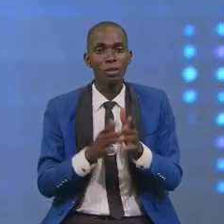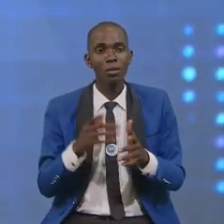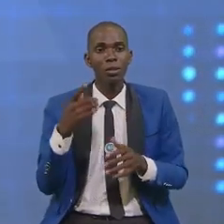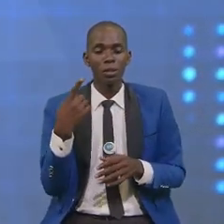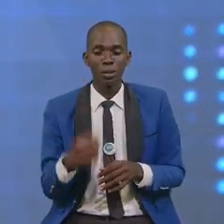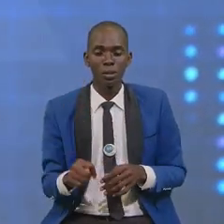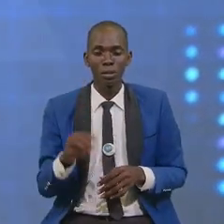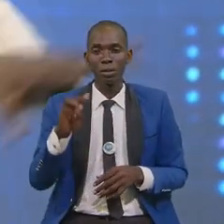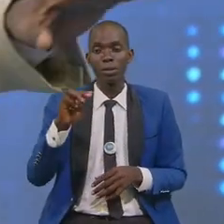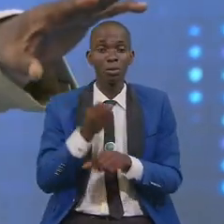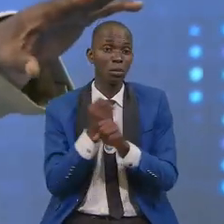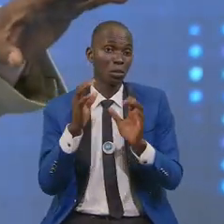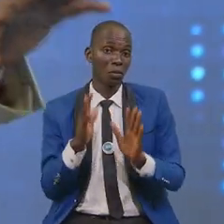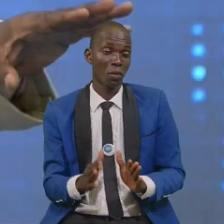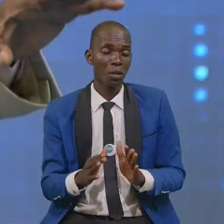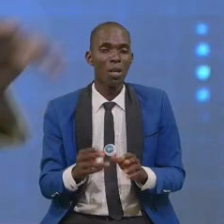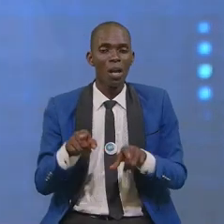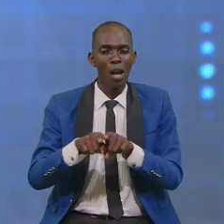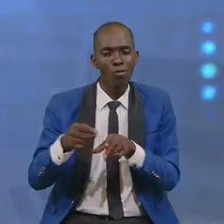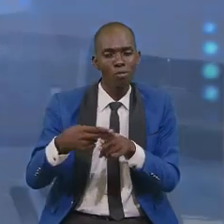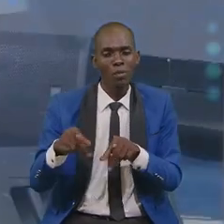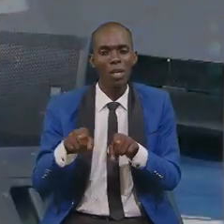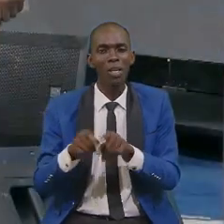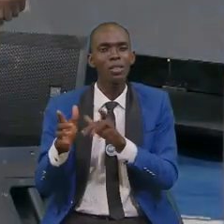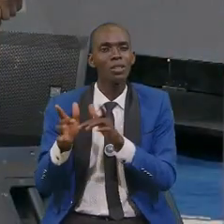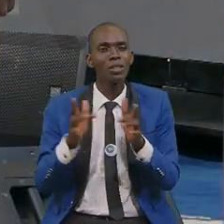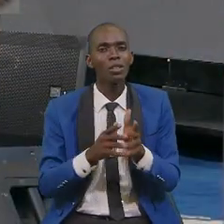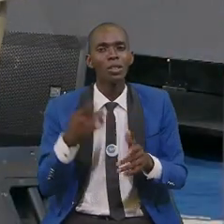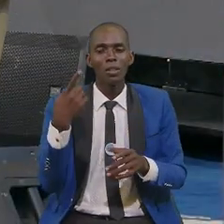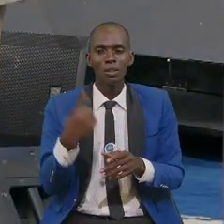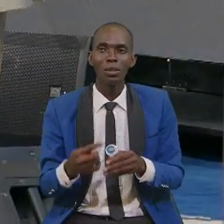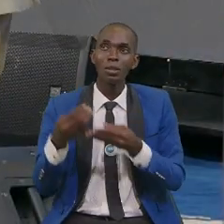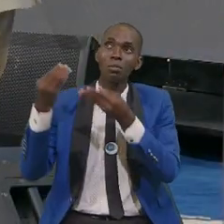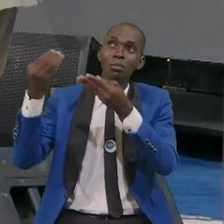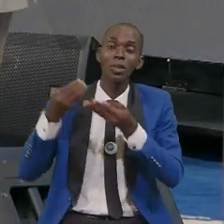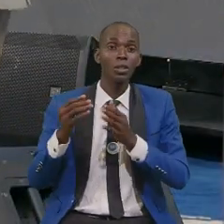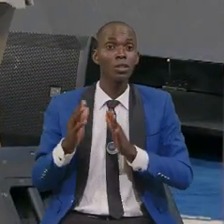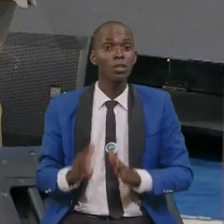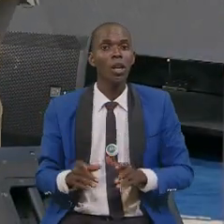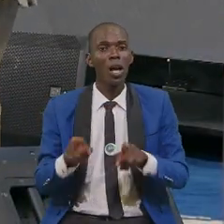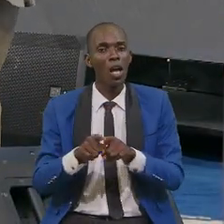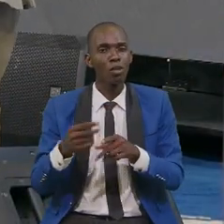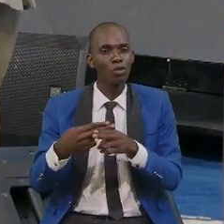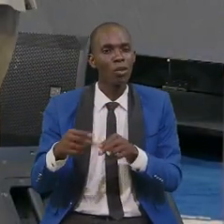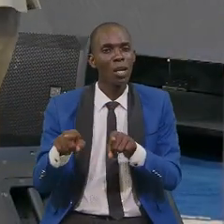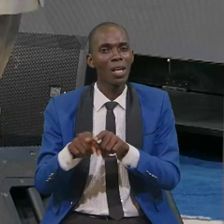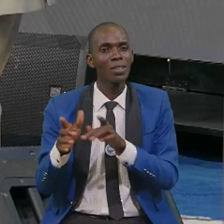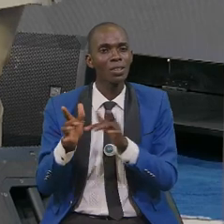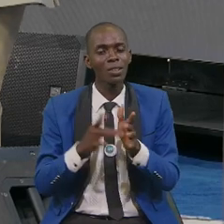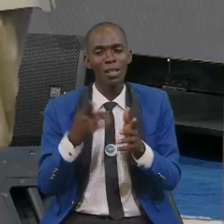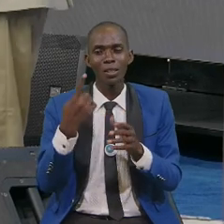Messiah, as soon as Jesus, the Mediator, as soon as Jesus, the miracle